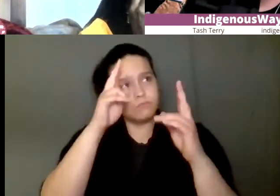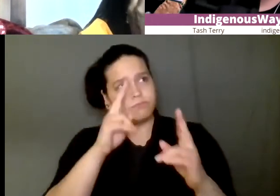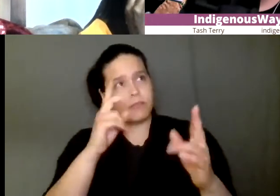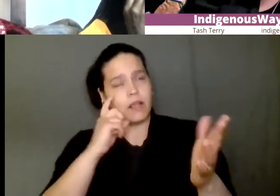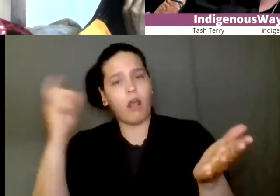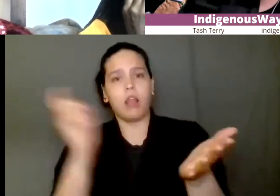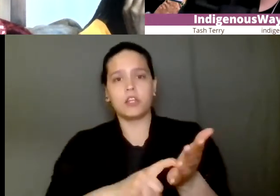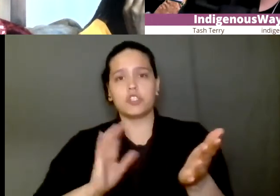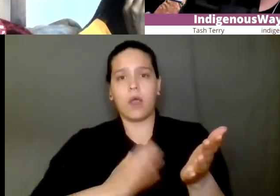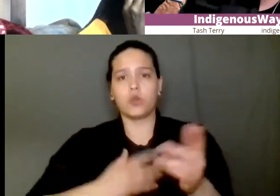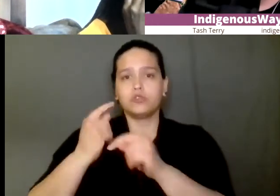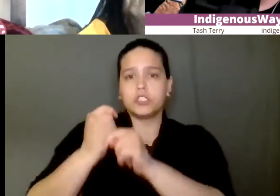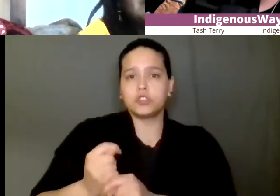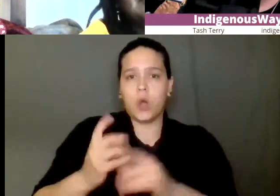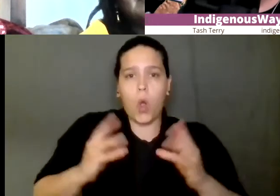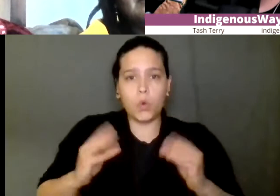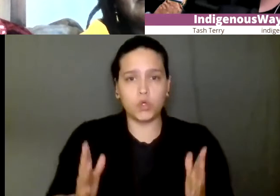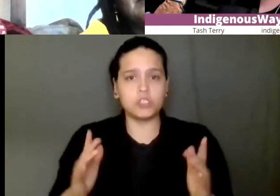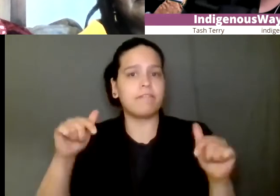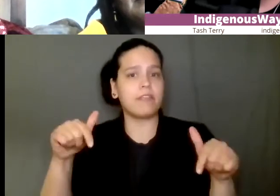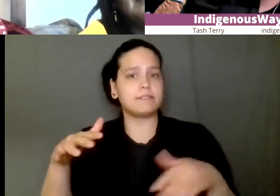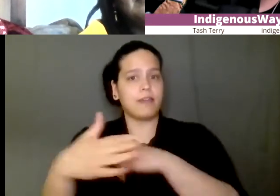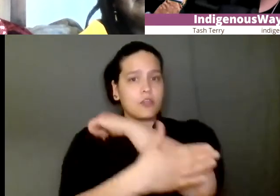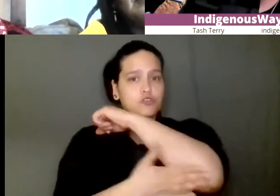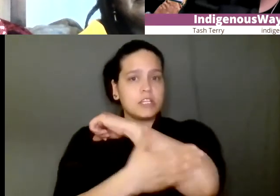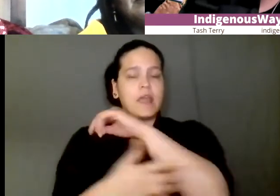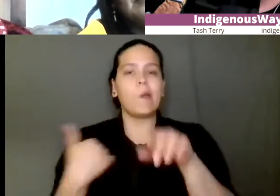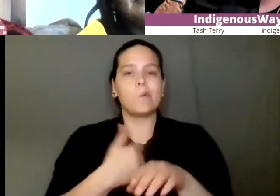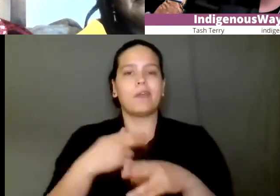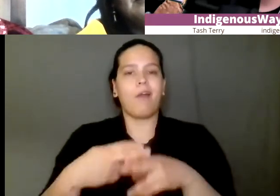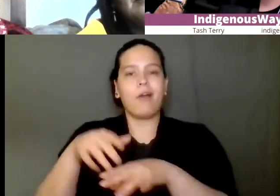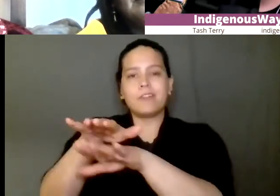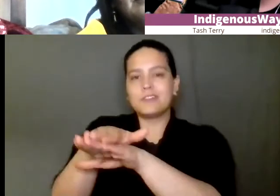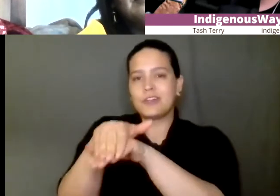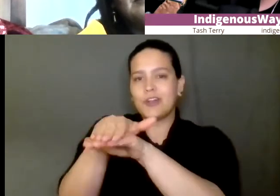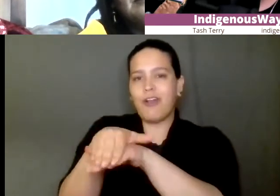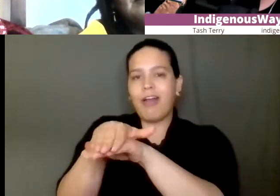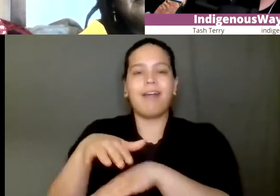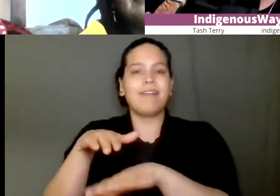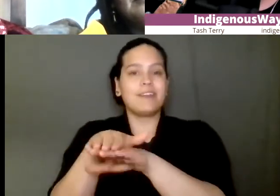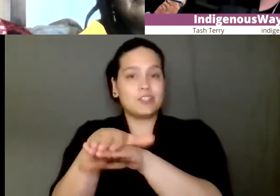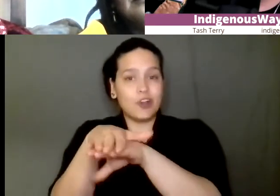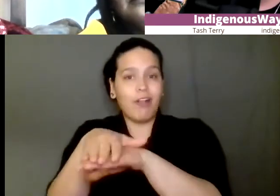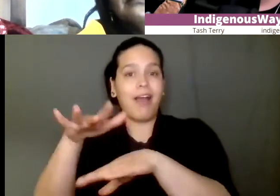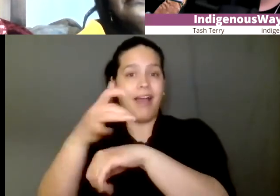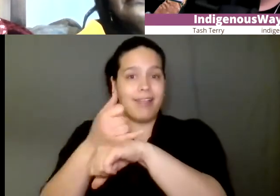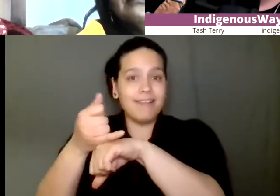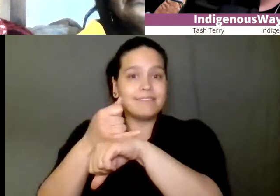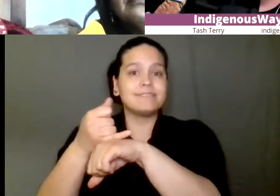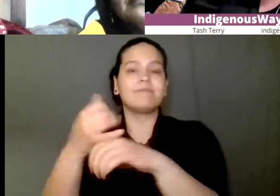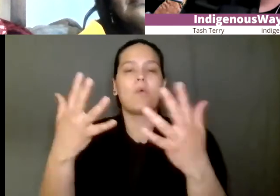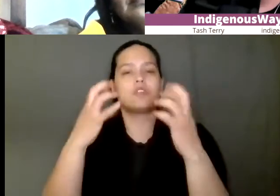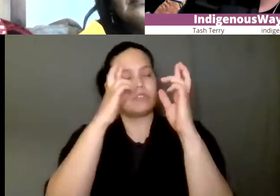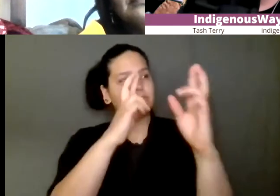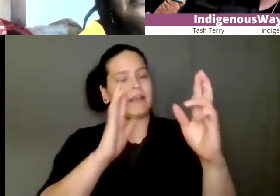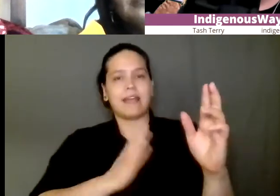Turtle Island, also known as the United States of America. We like to pay respect to our